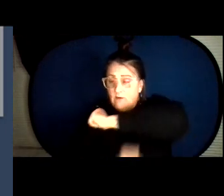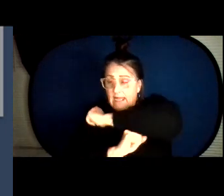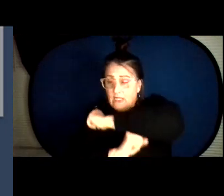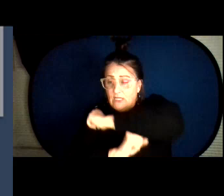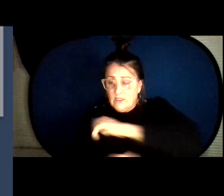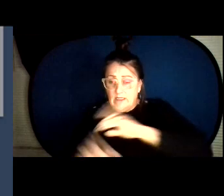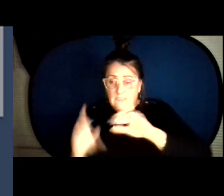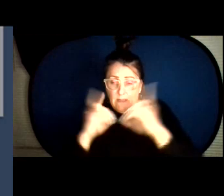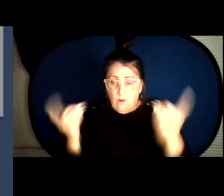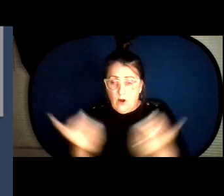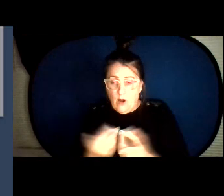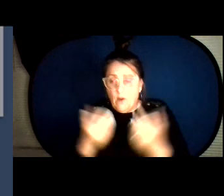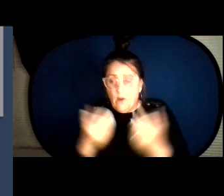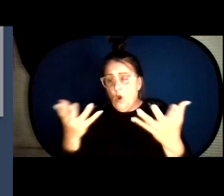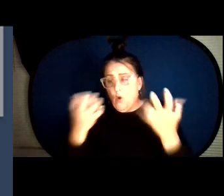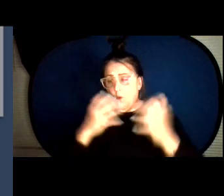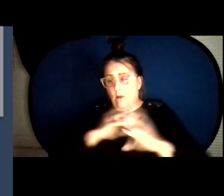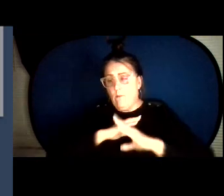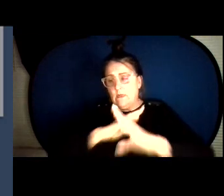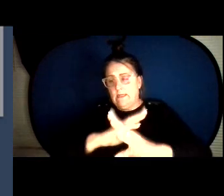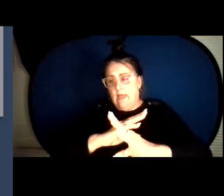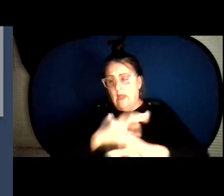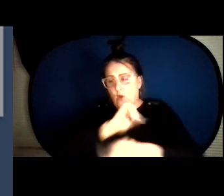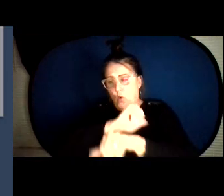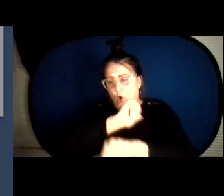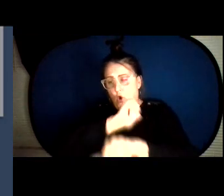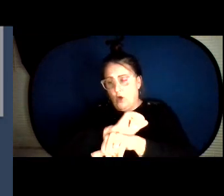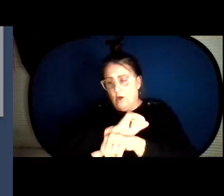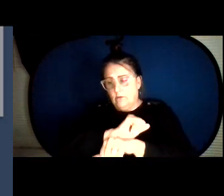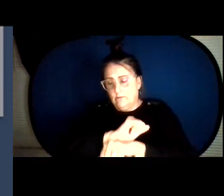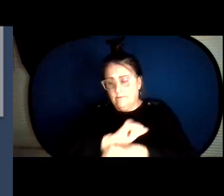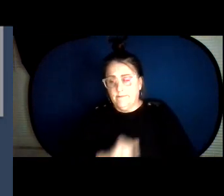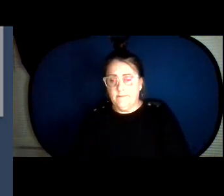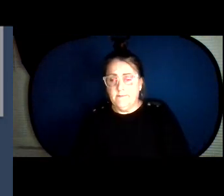definitely want to protect our workforce. Thank you. All